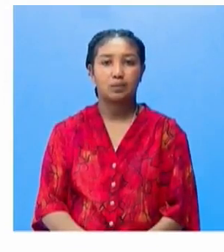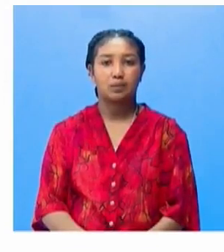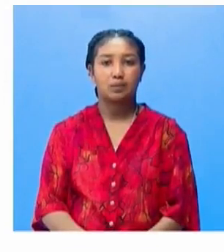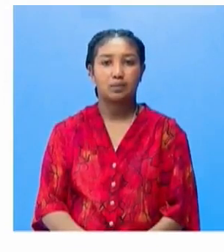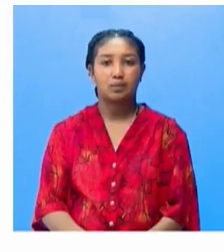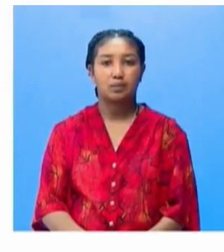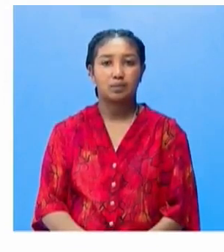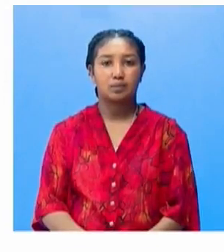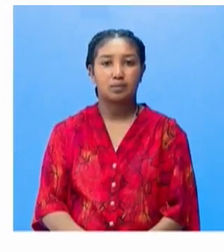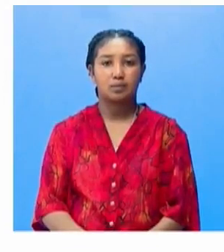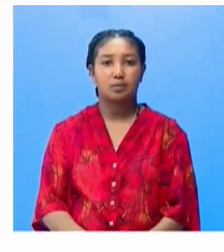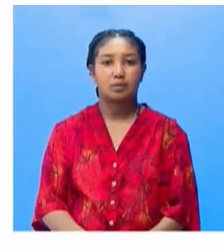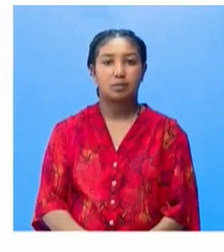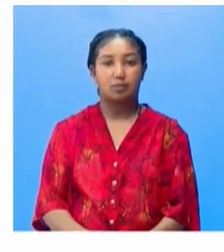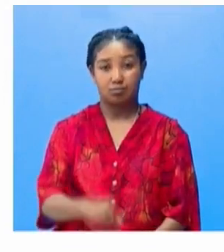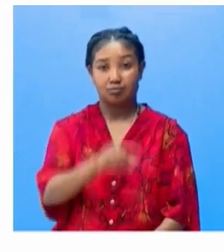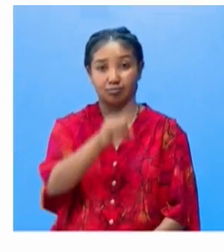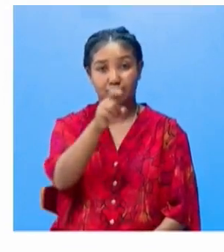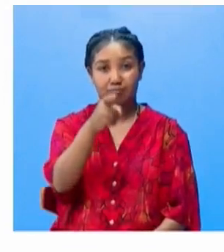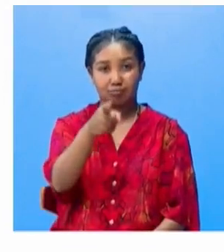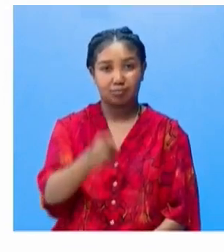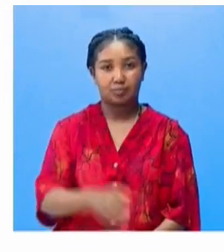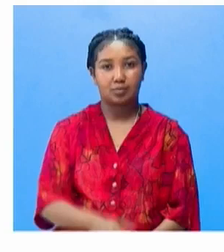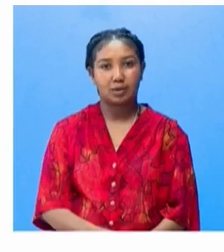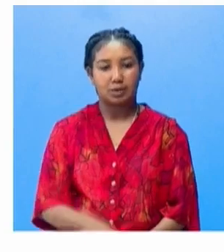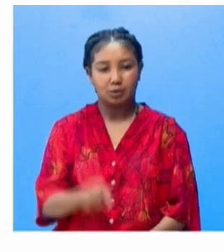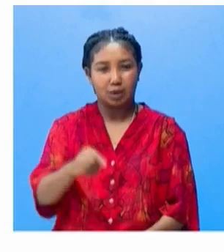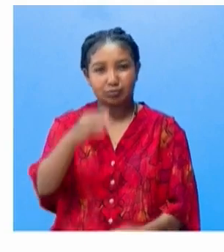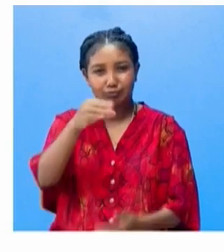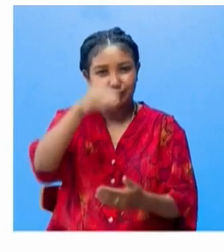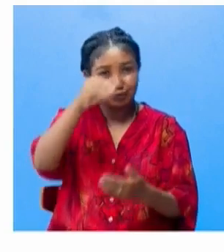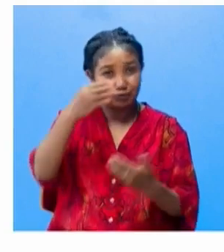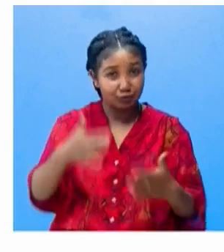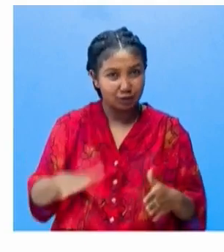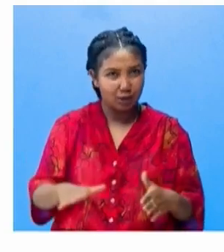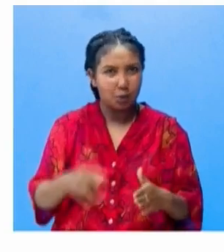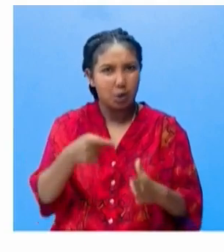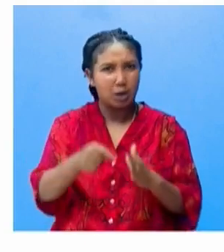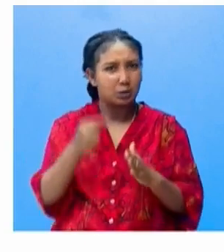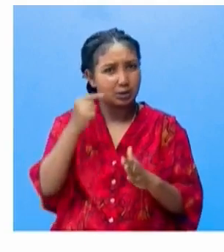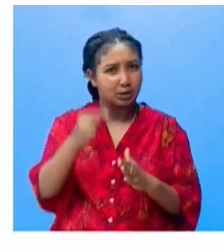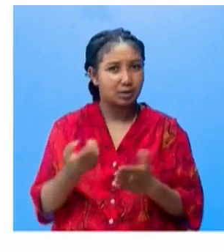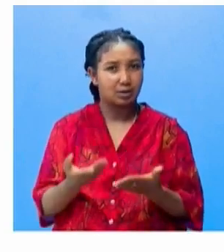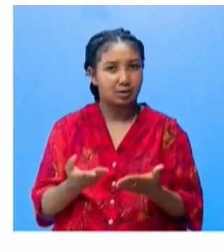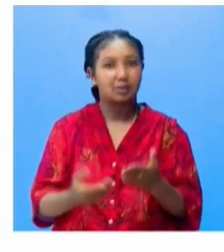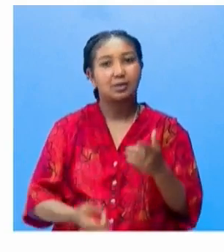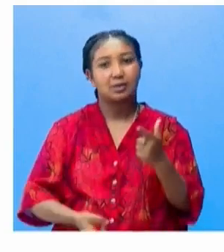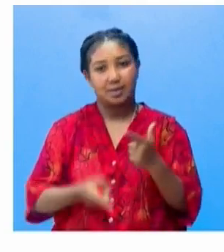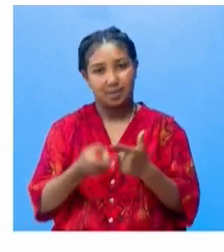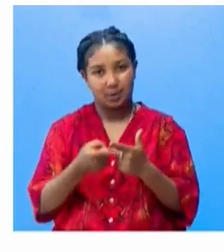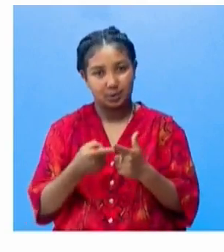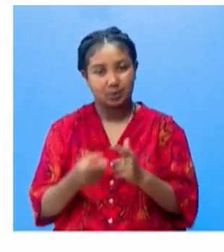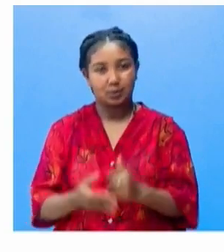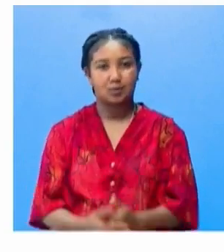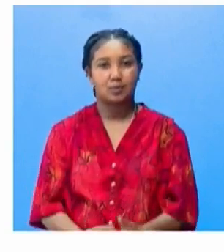Here we go. I asked you about what we have discussed today, all right? Number 2.